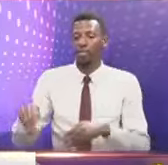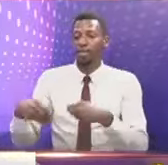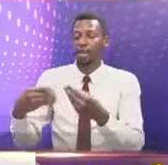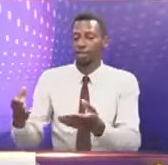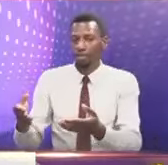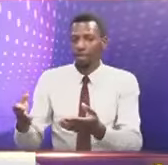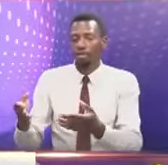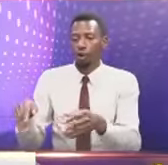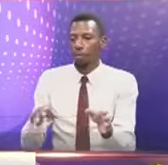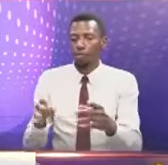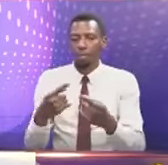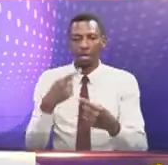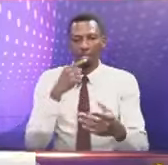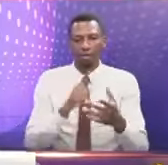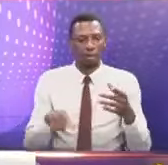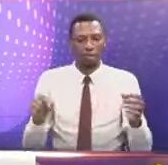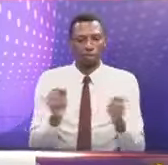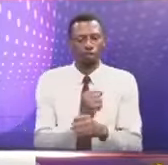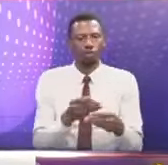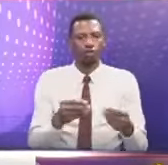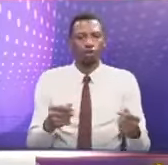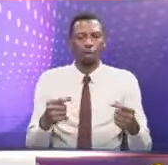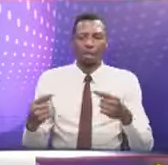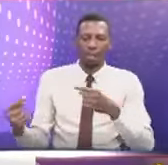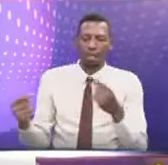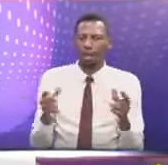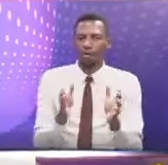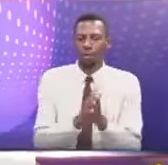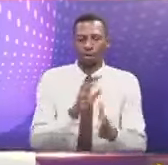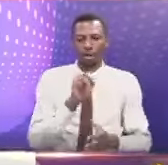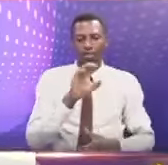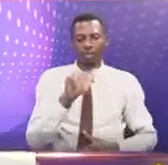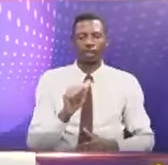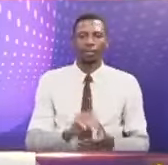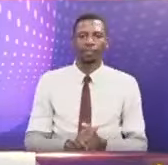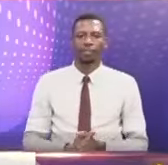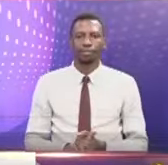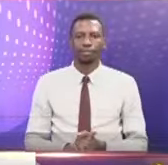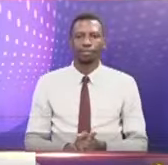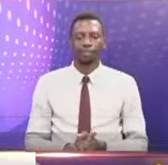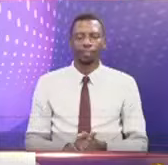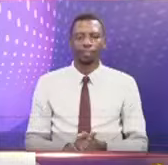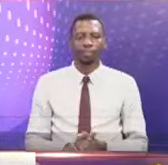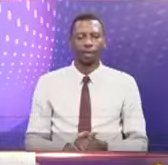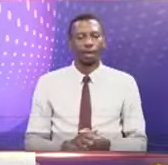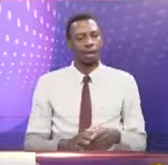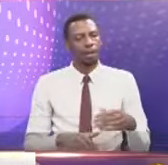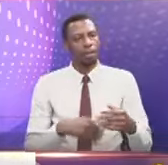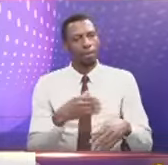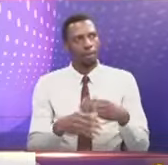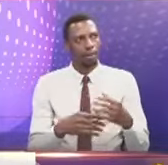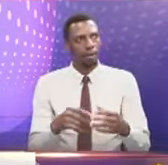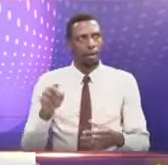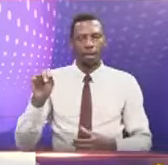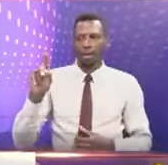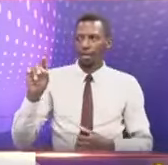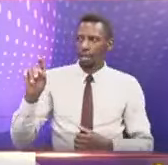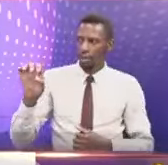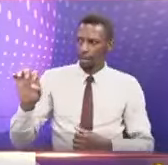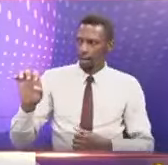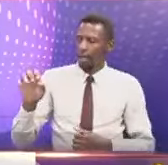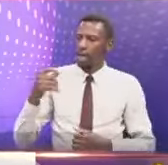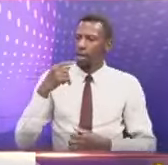kod MCAs. To kill in this house. And then Nick Mburugo went to Baita TV owned by the governor last night and